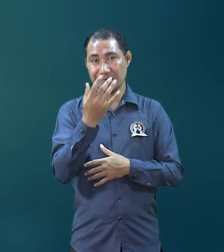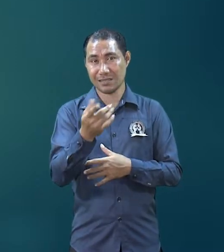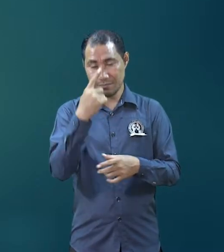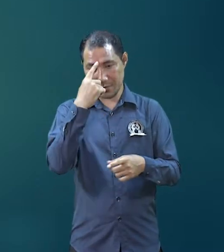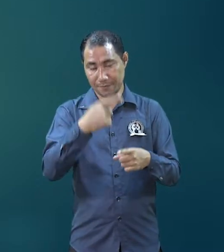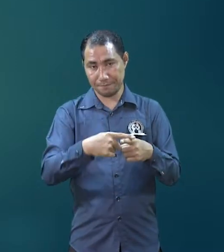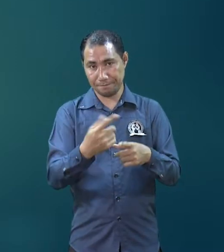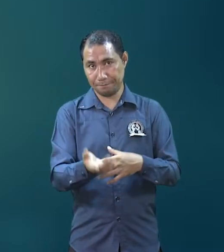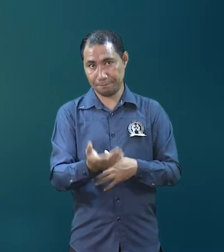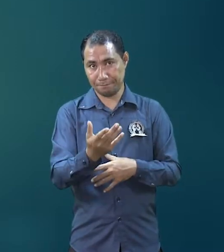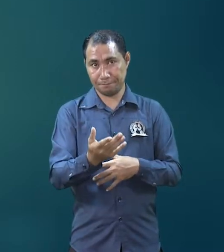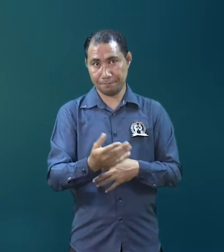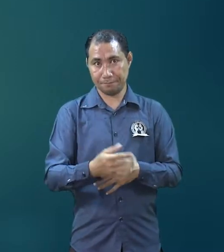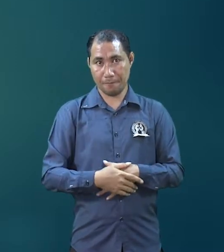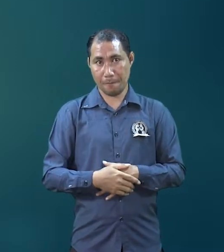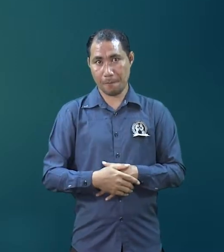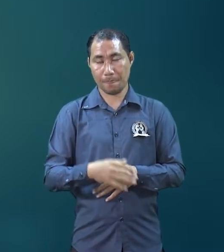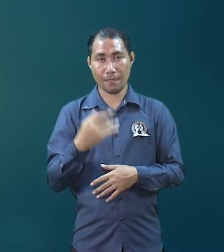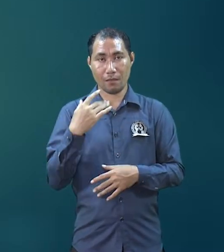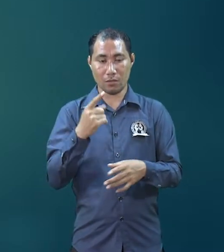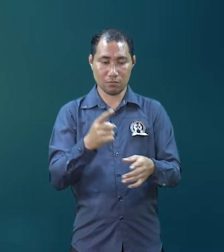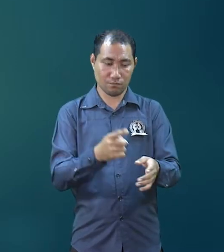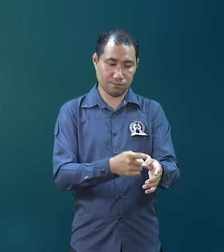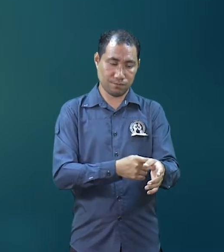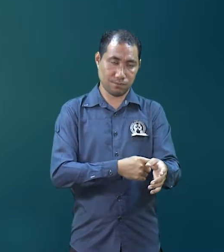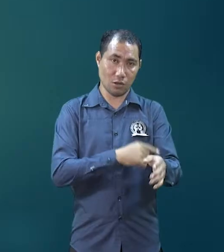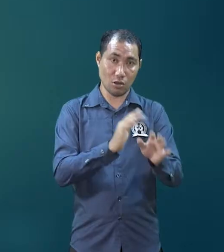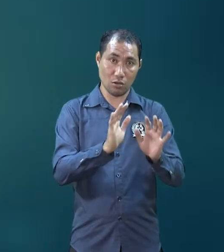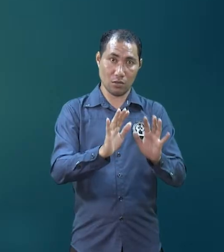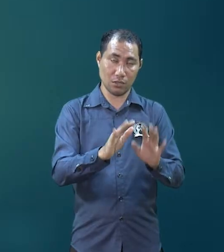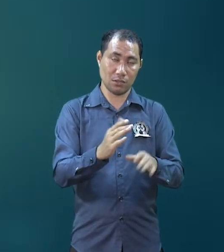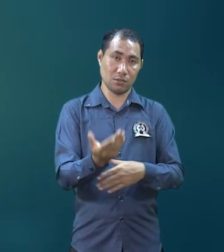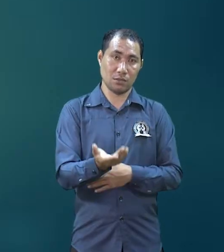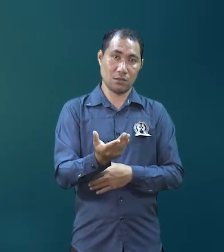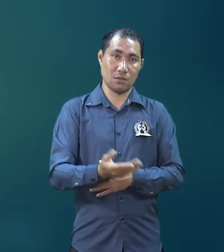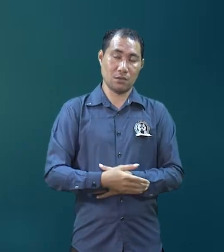The longer the wait, the greater the risk.